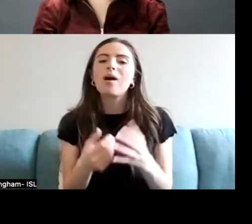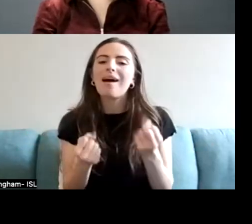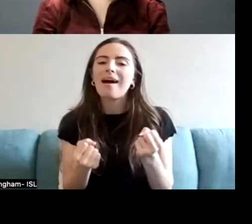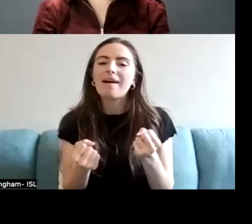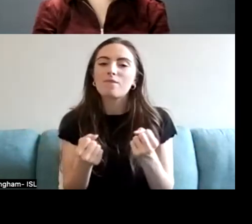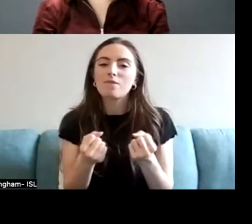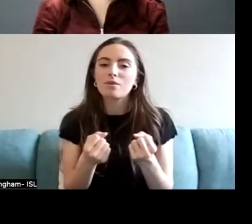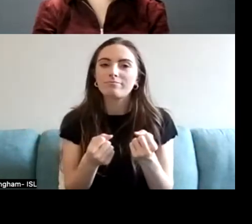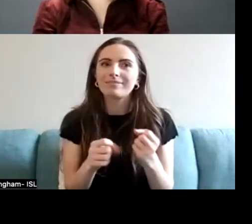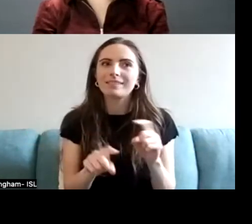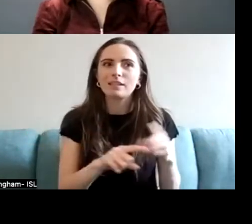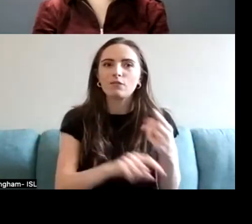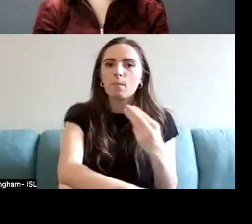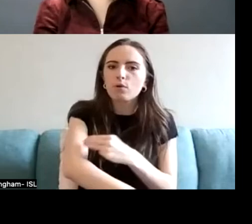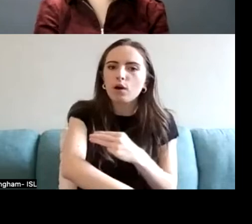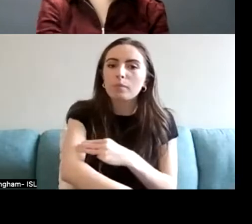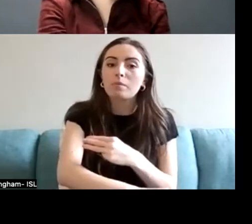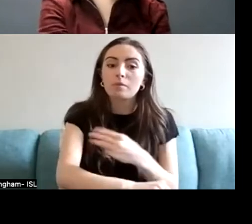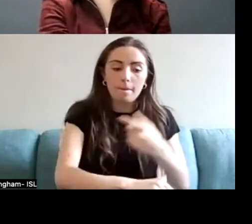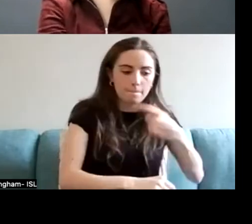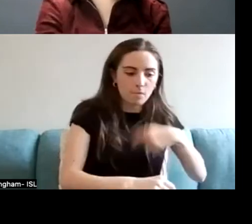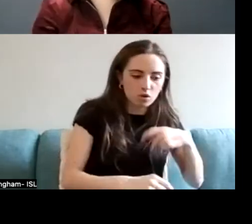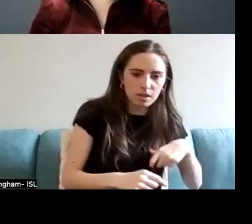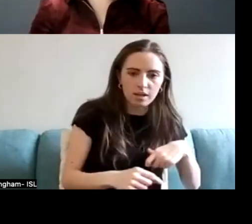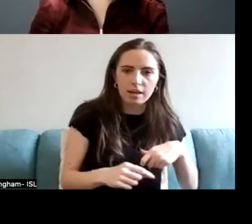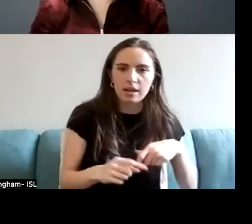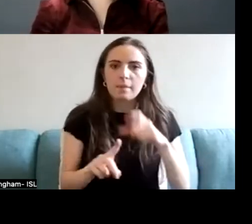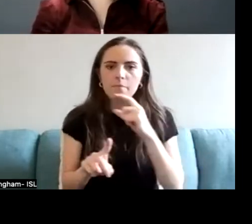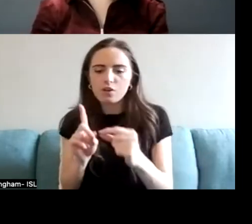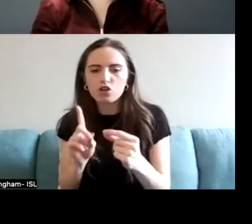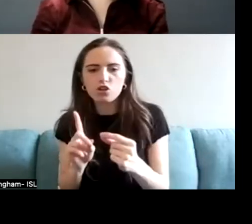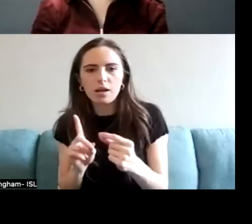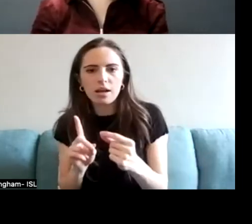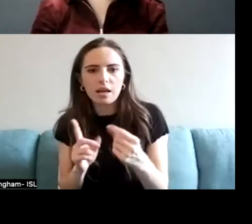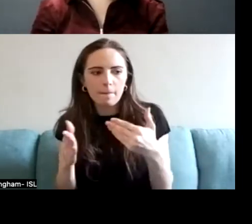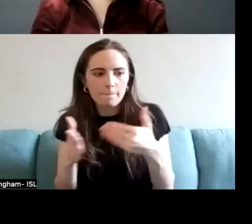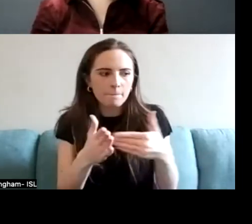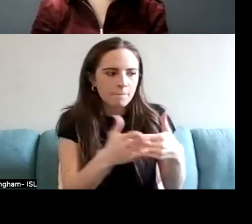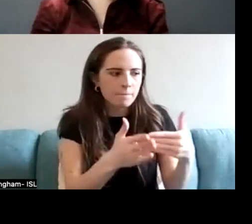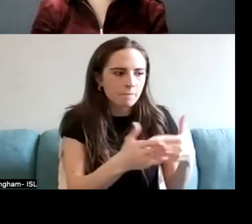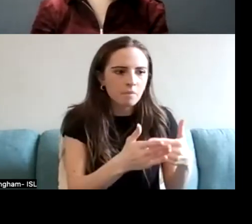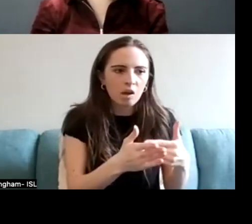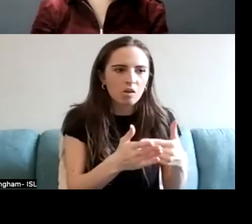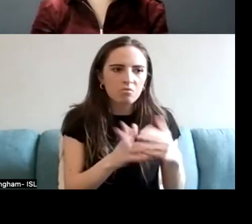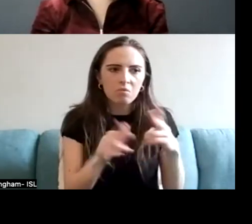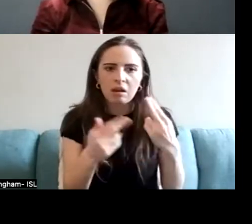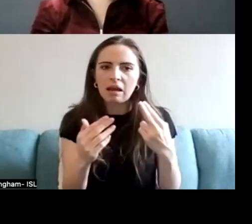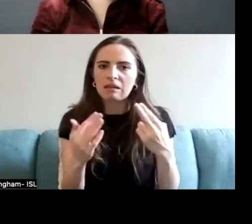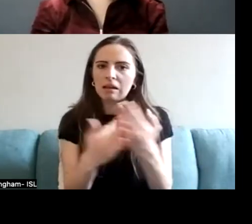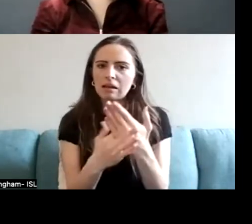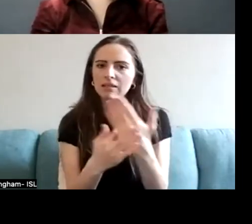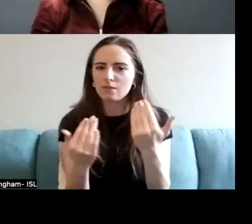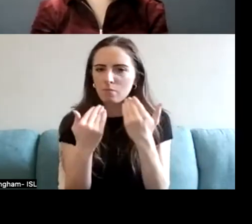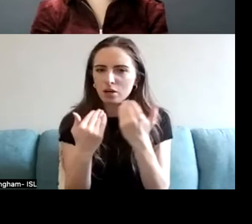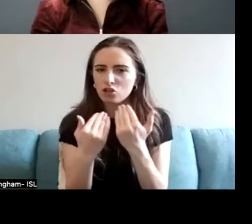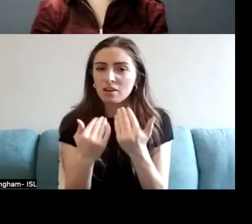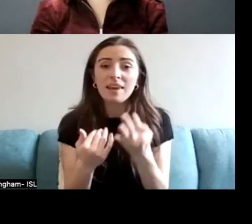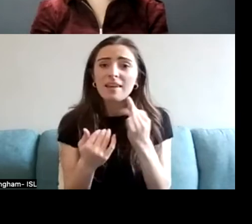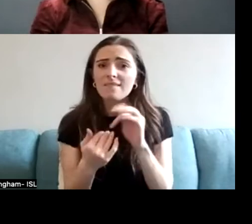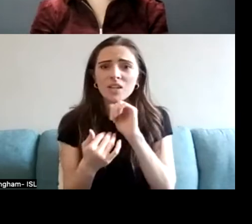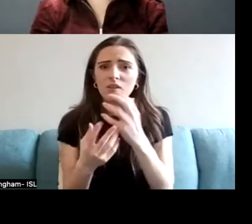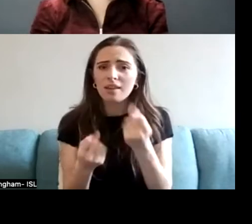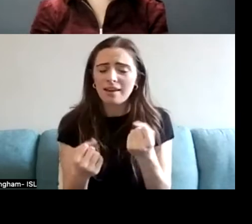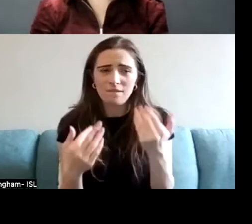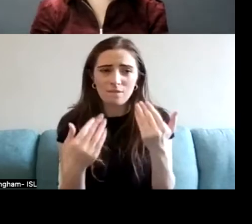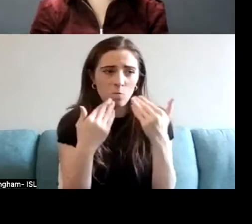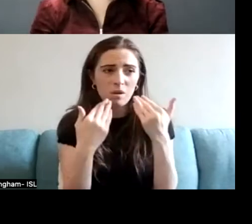can prevent you from accessing critical information. And without information, we can't interact with the service